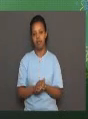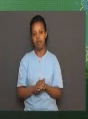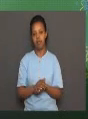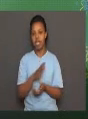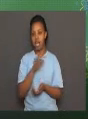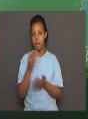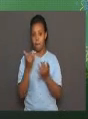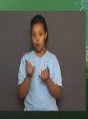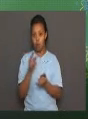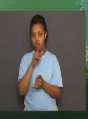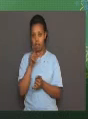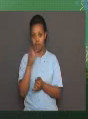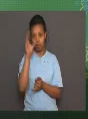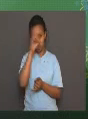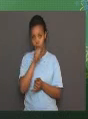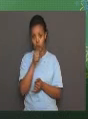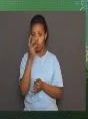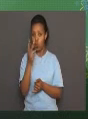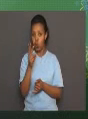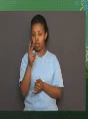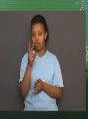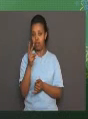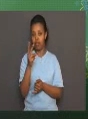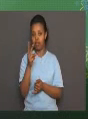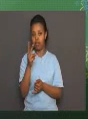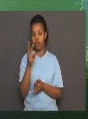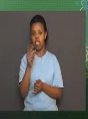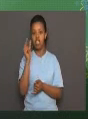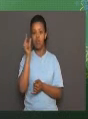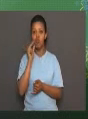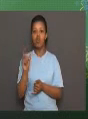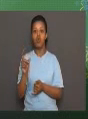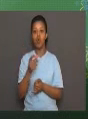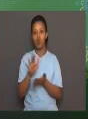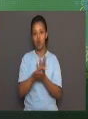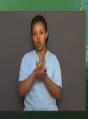Pretend that you have 2 pieces of brown paper.